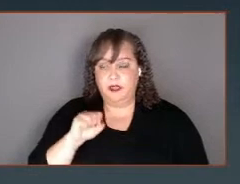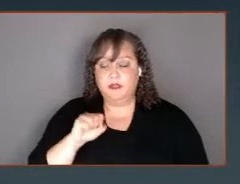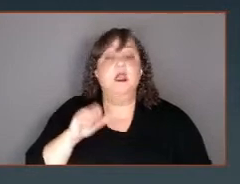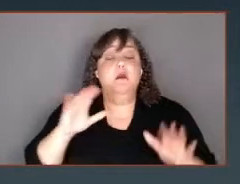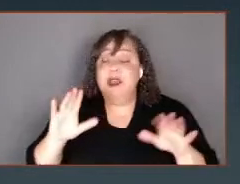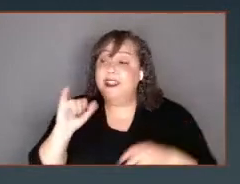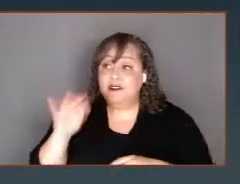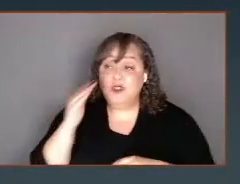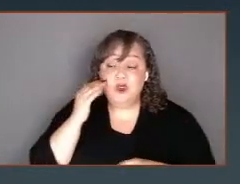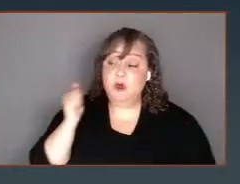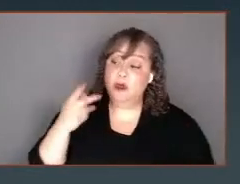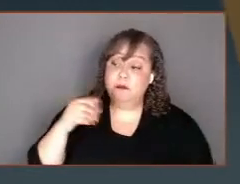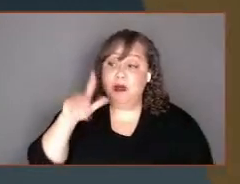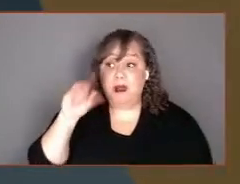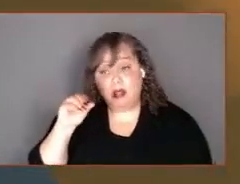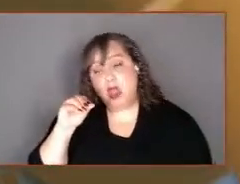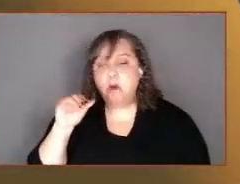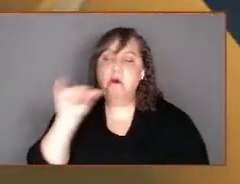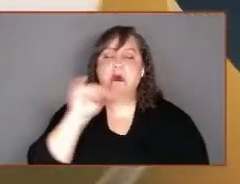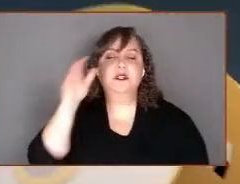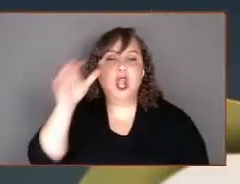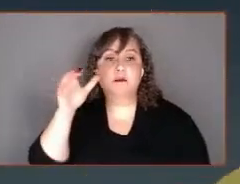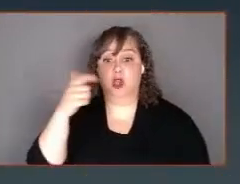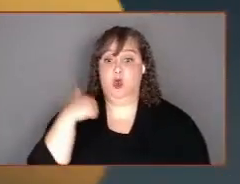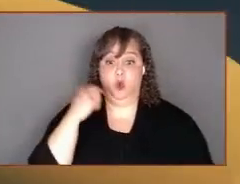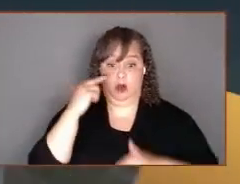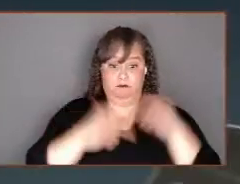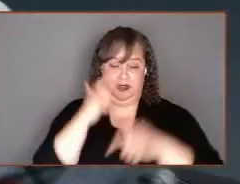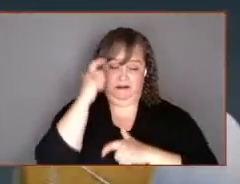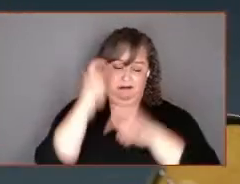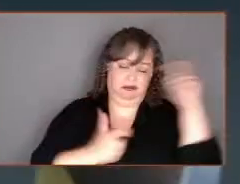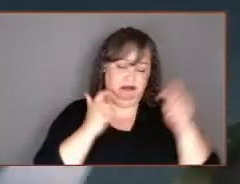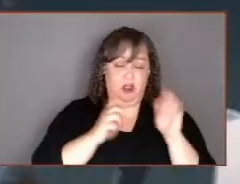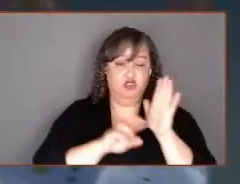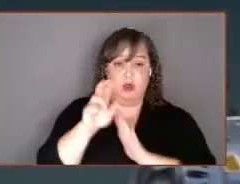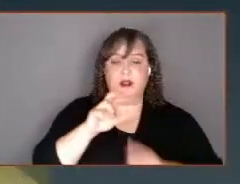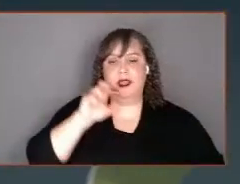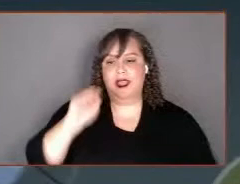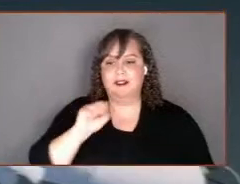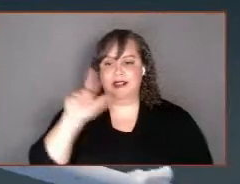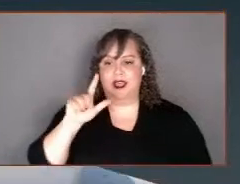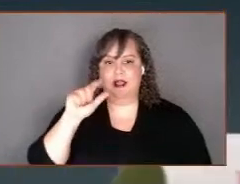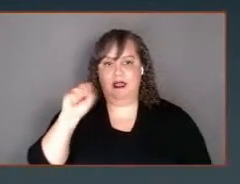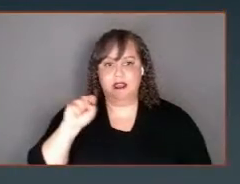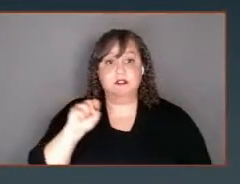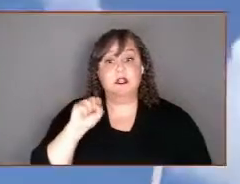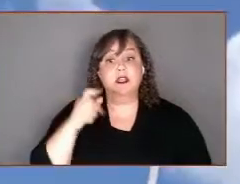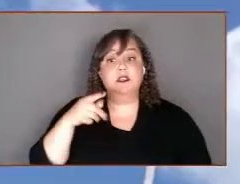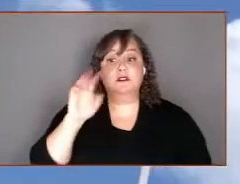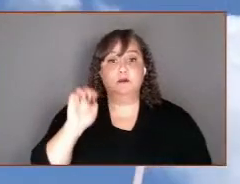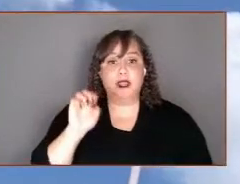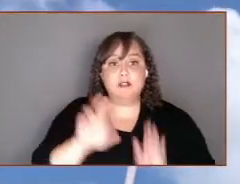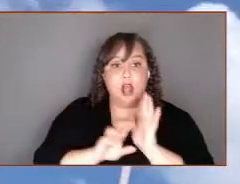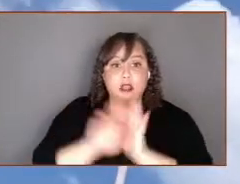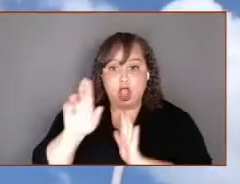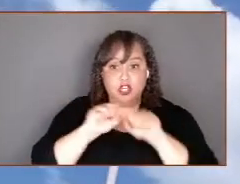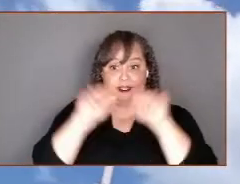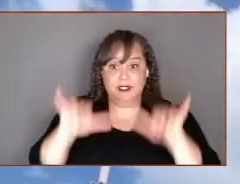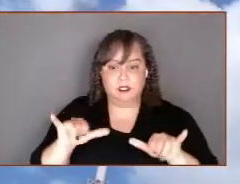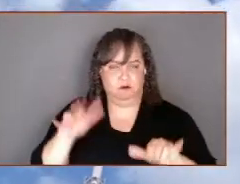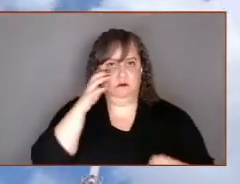similar concept. We are building a very large rocket, SLS, which stands for the Space Launch System. It's going to be a very powerful, very